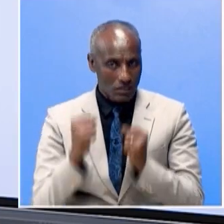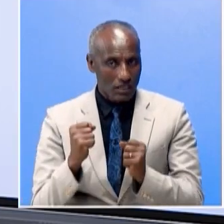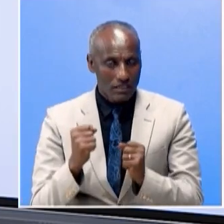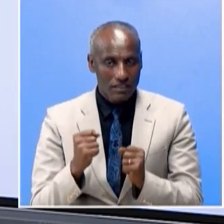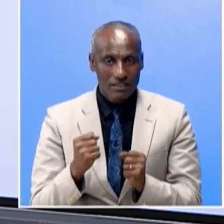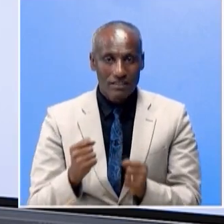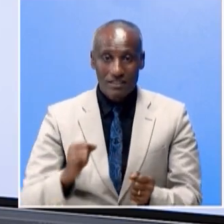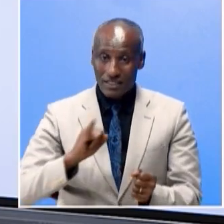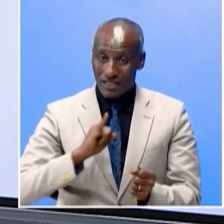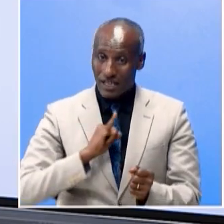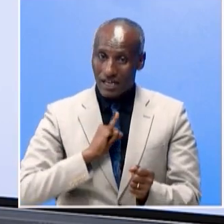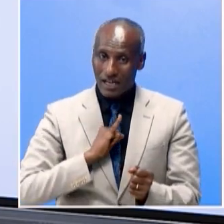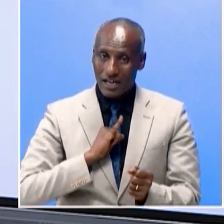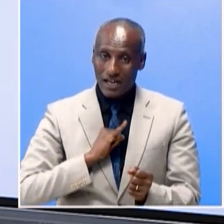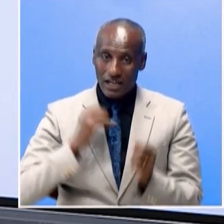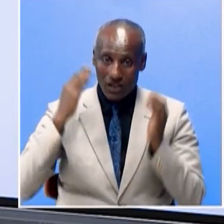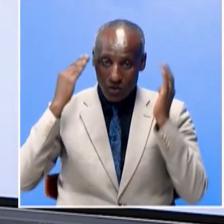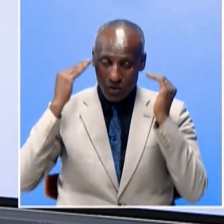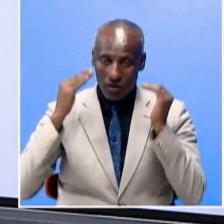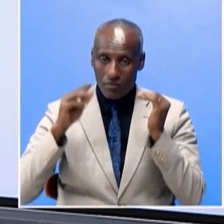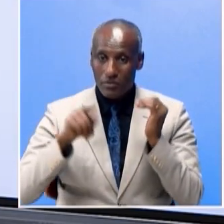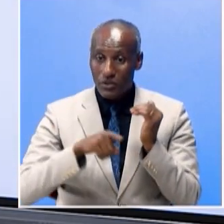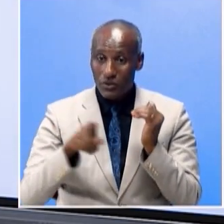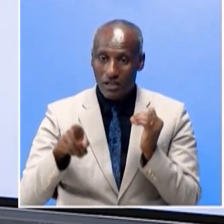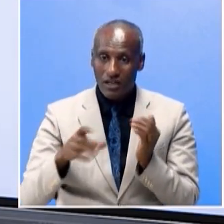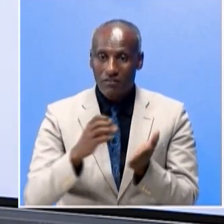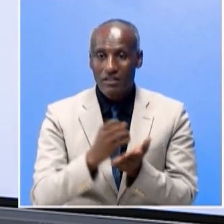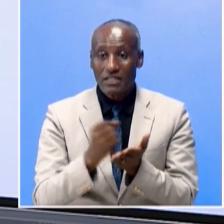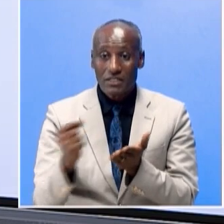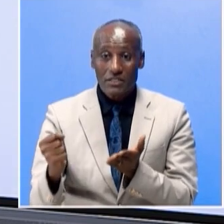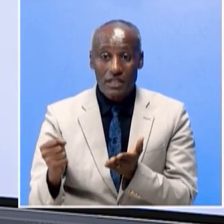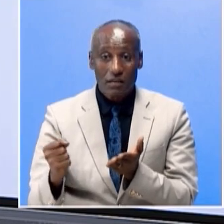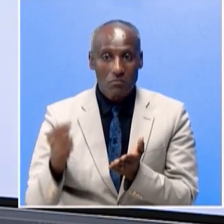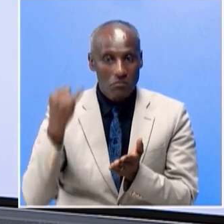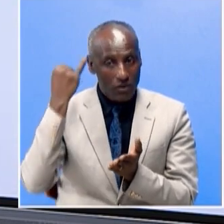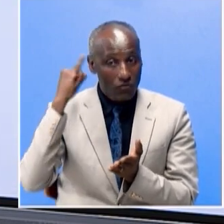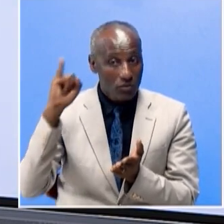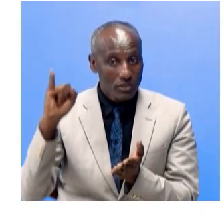I hope you have some information about this point. Can is used to talk about